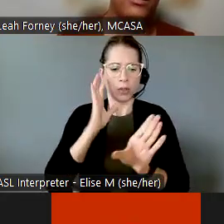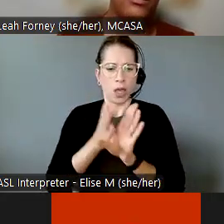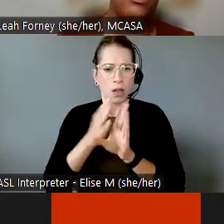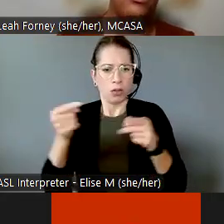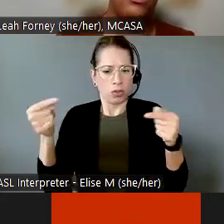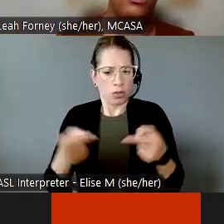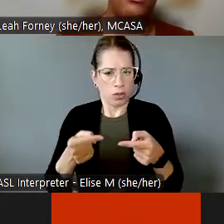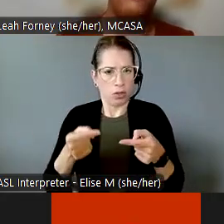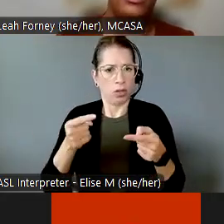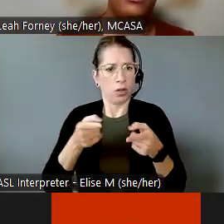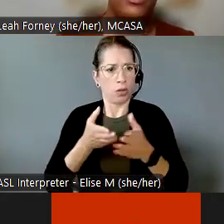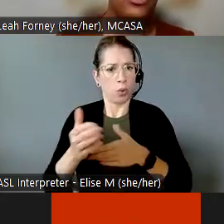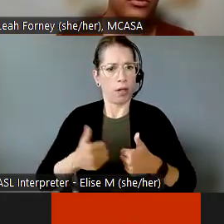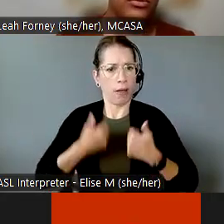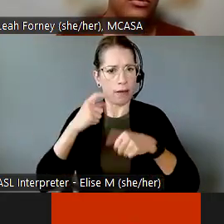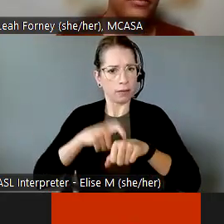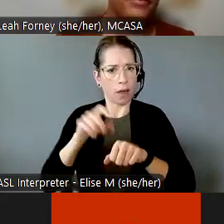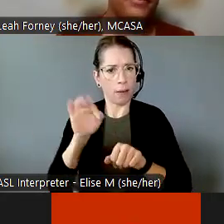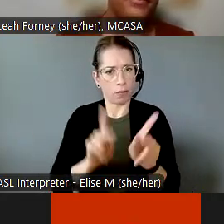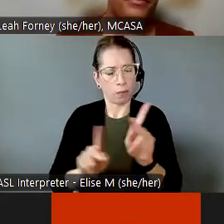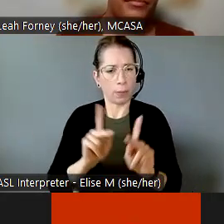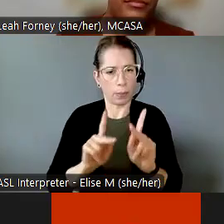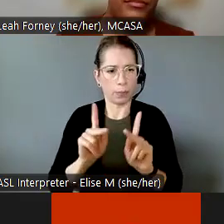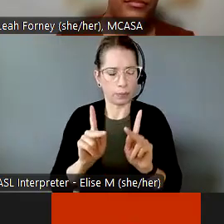lifespan of individuals.